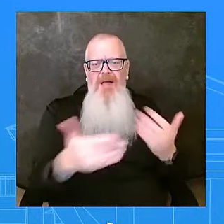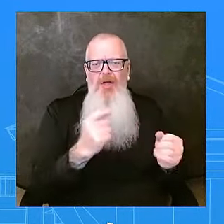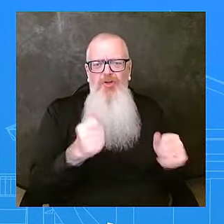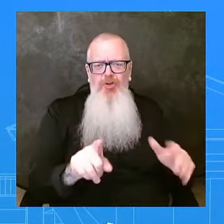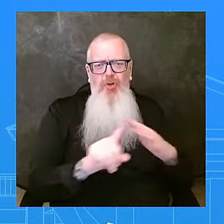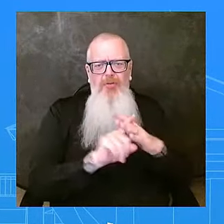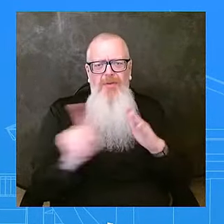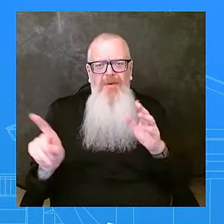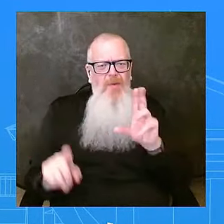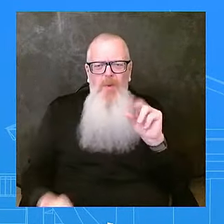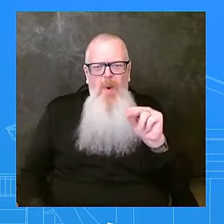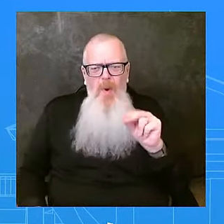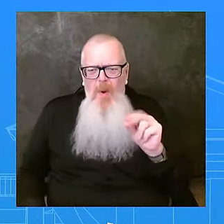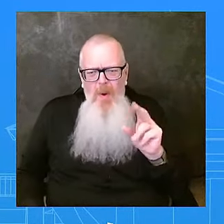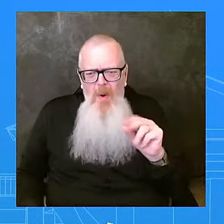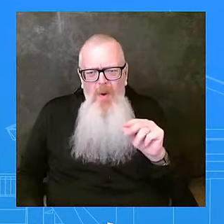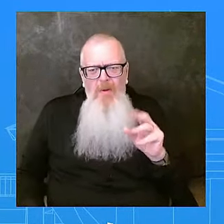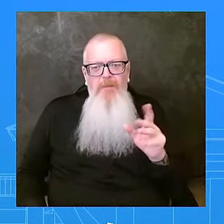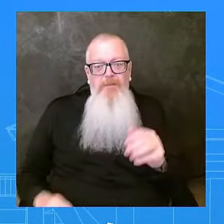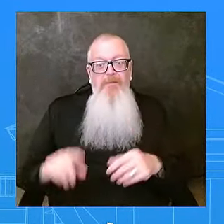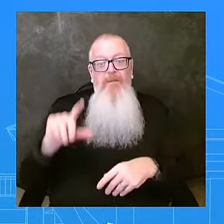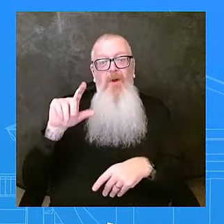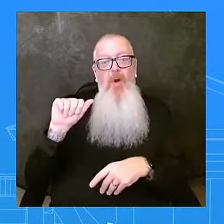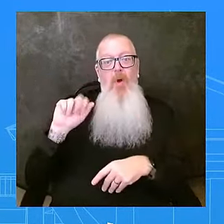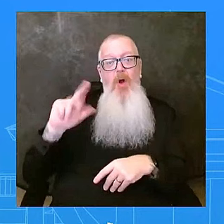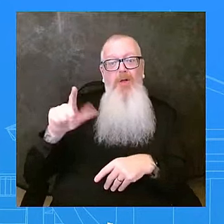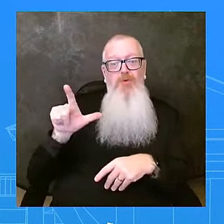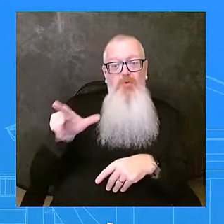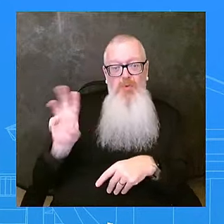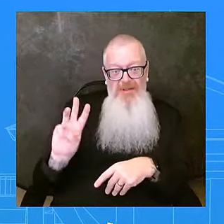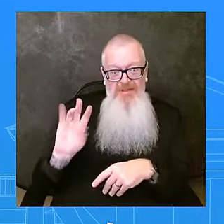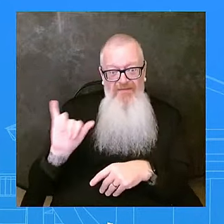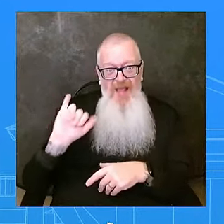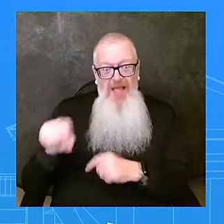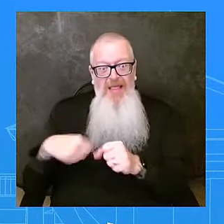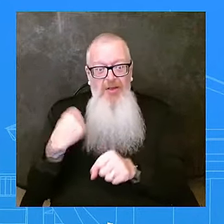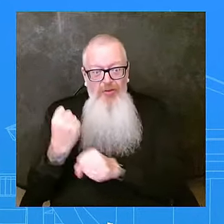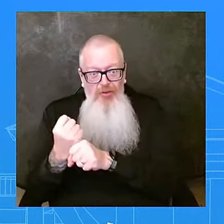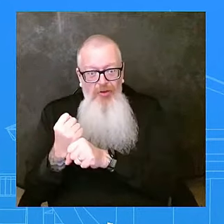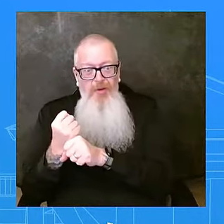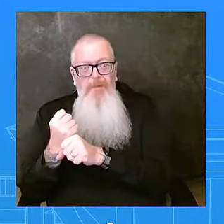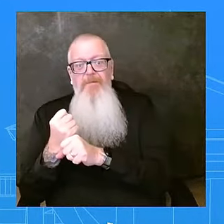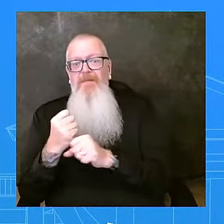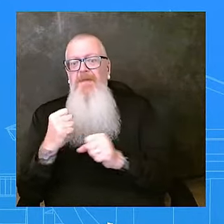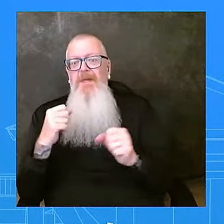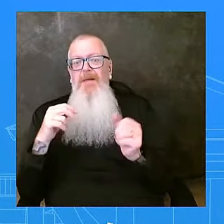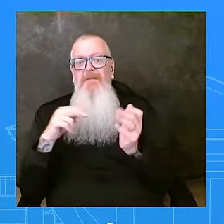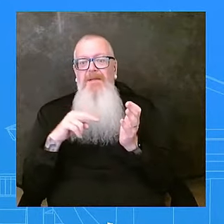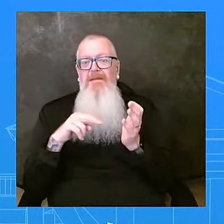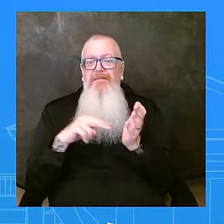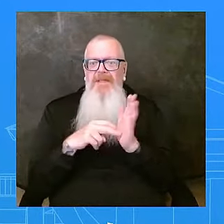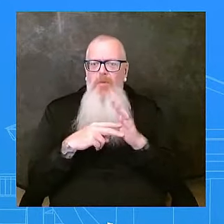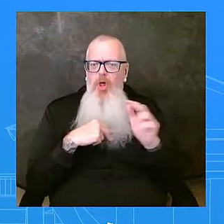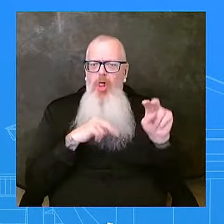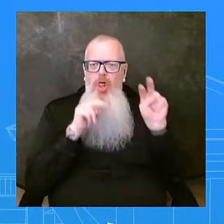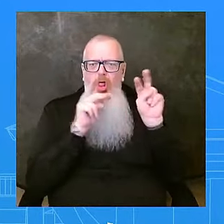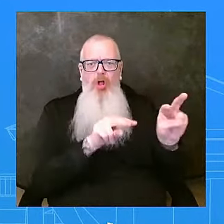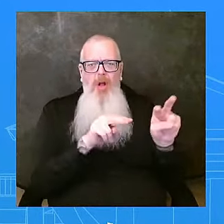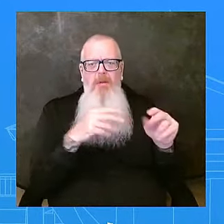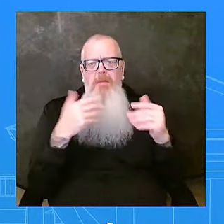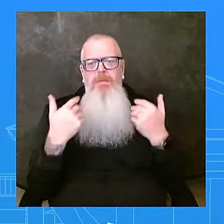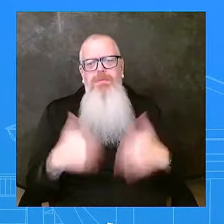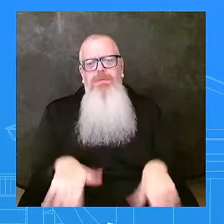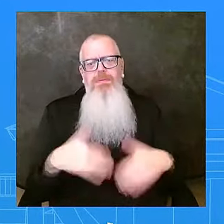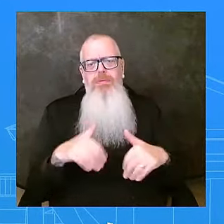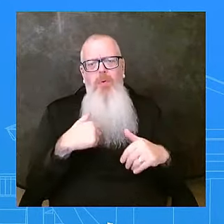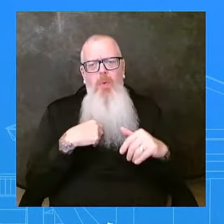of August of that year. And it doesn't mean that we don't still look with awe and admiration at the many thousands of men and women who waged this war over the